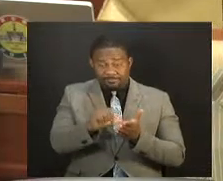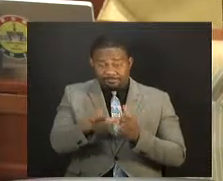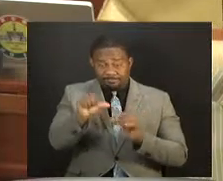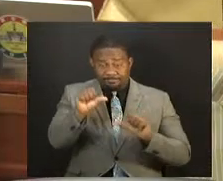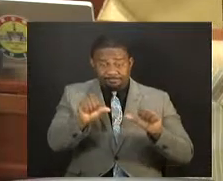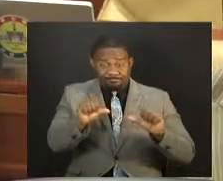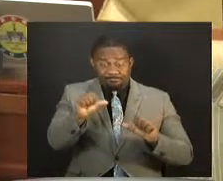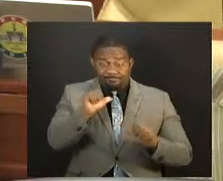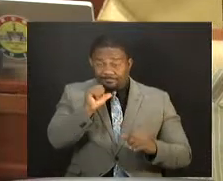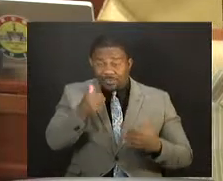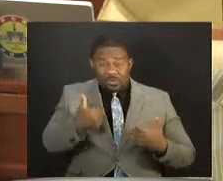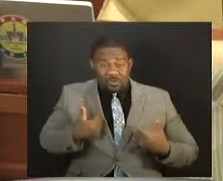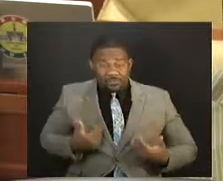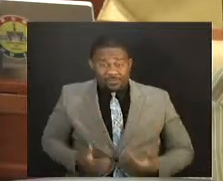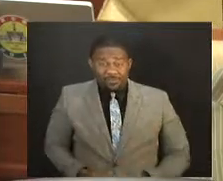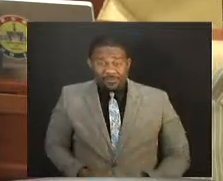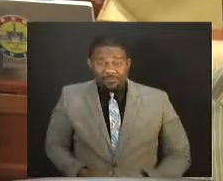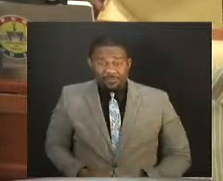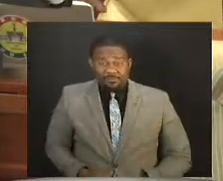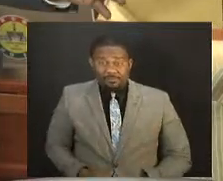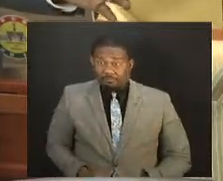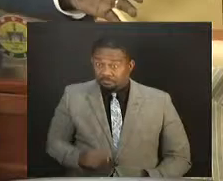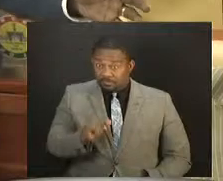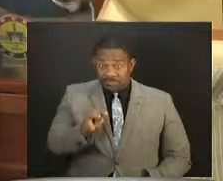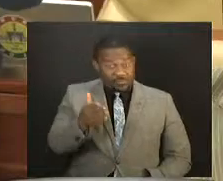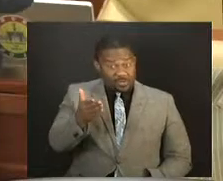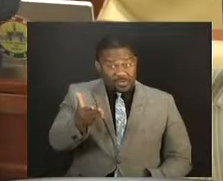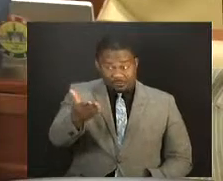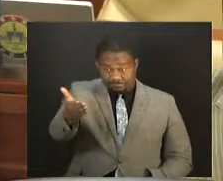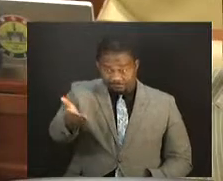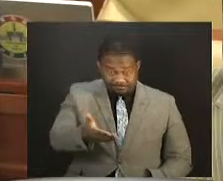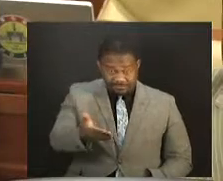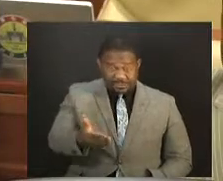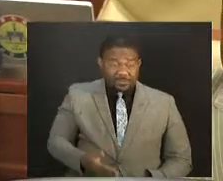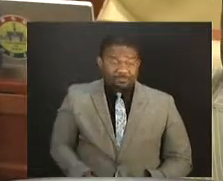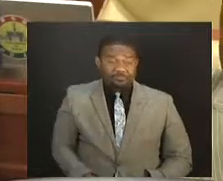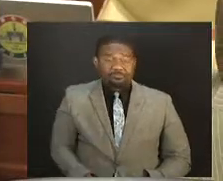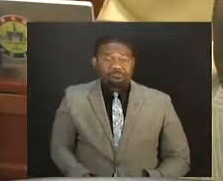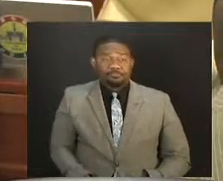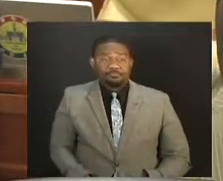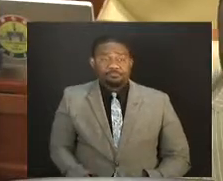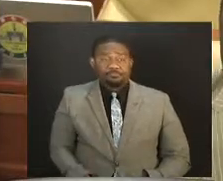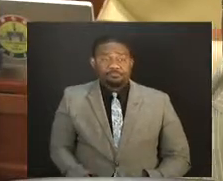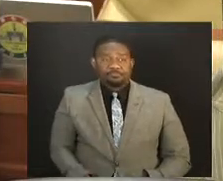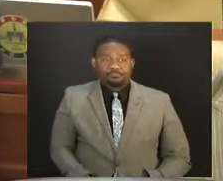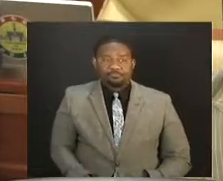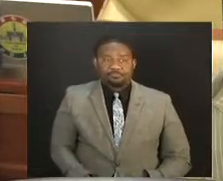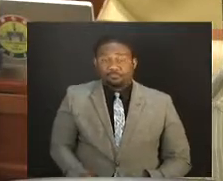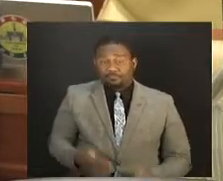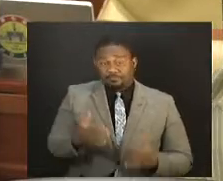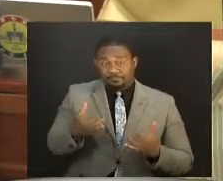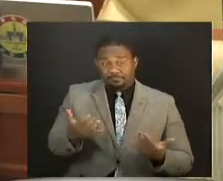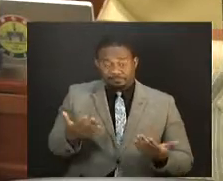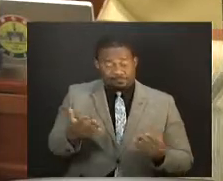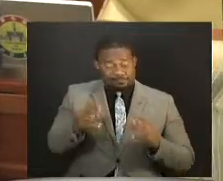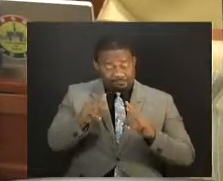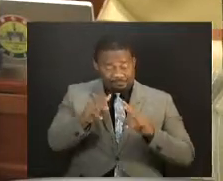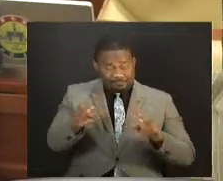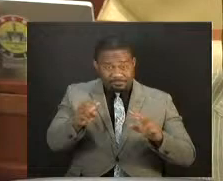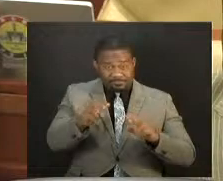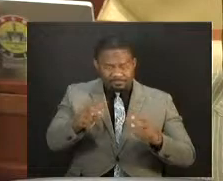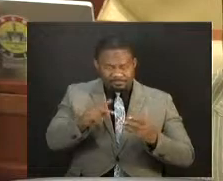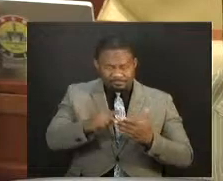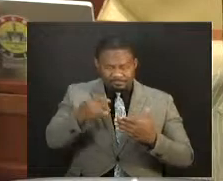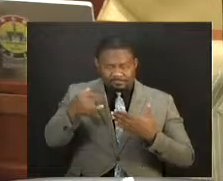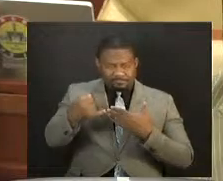We don't have a value for money. If they have it, they should submit it. We are now going to determine value for money for a project